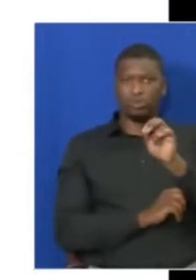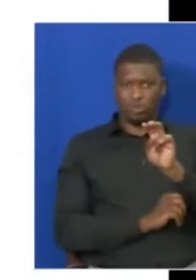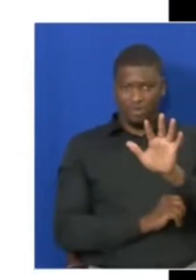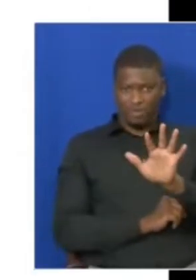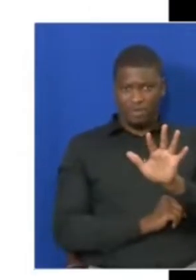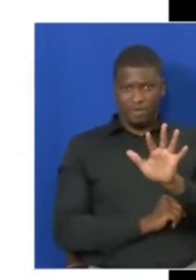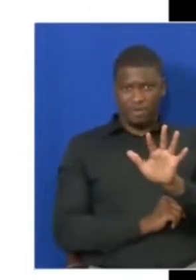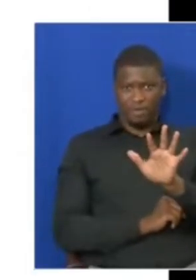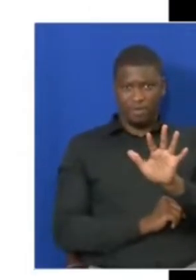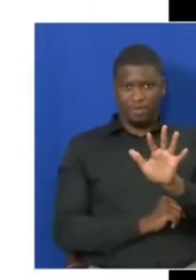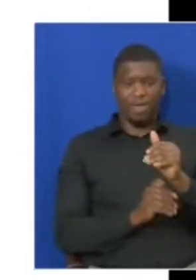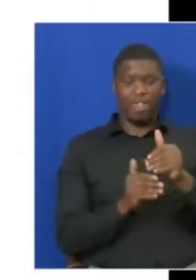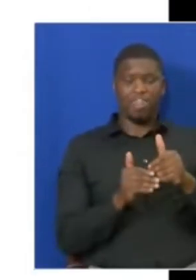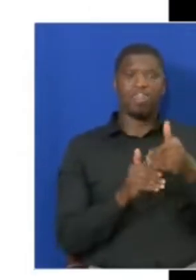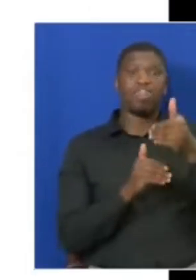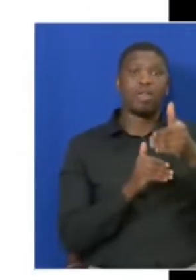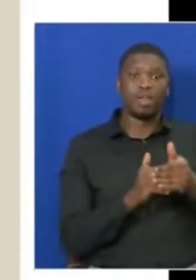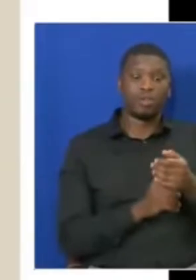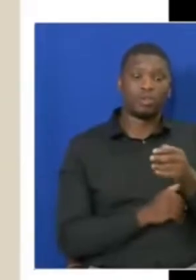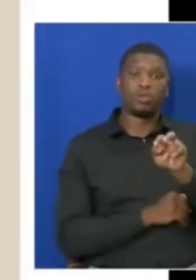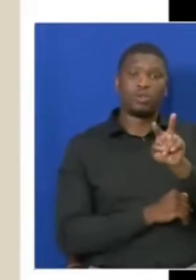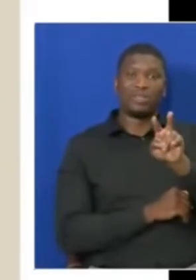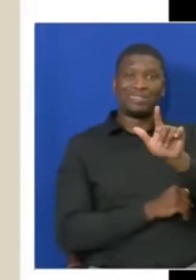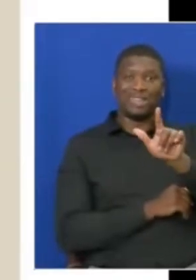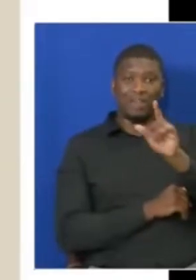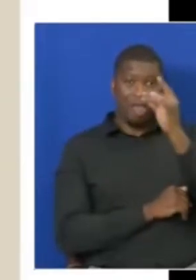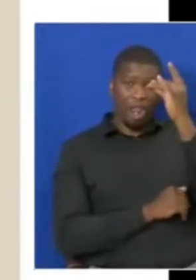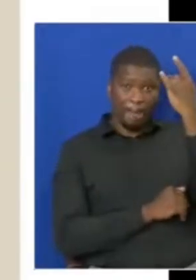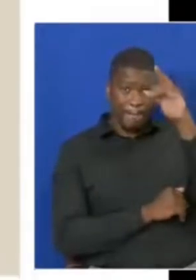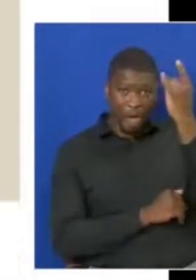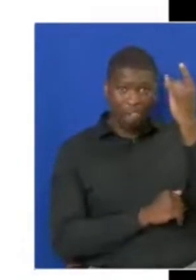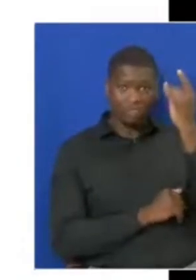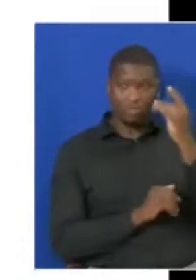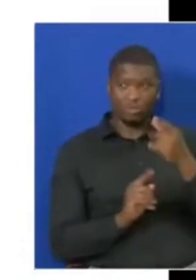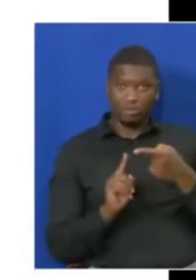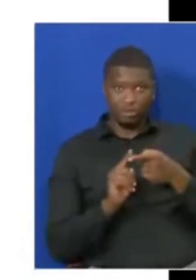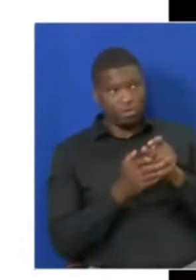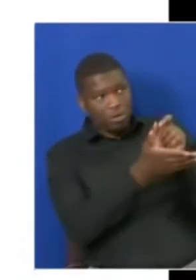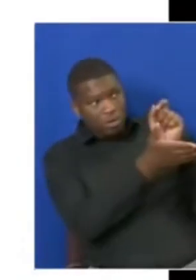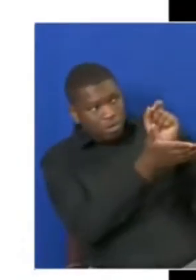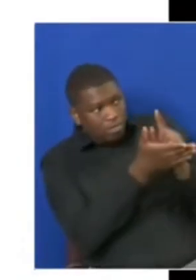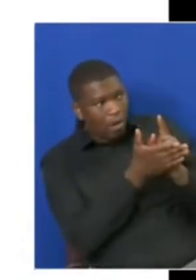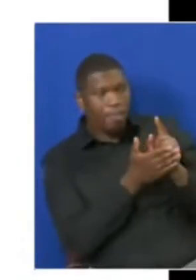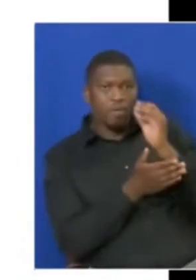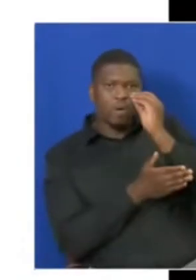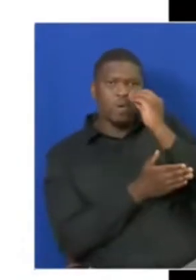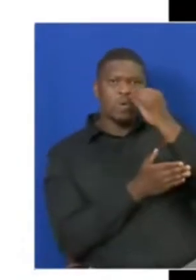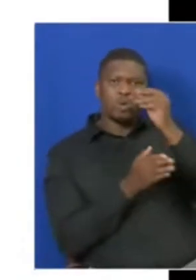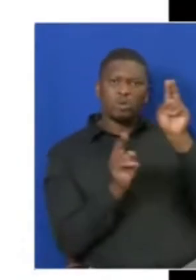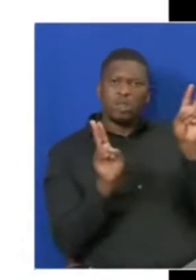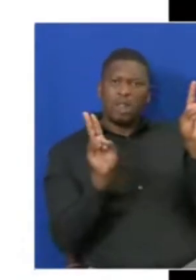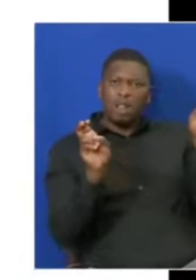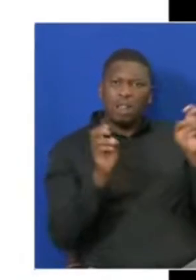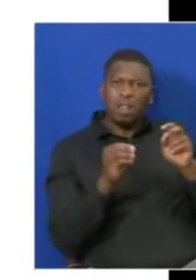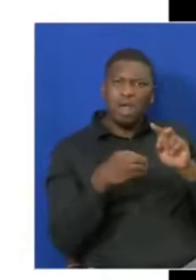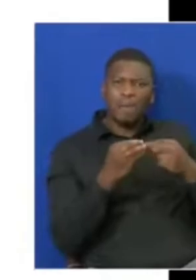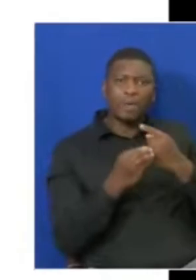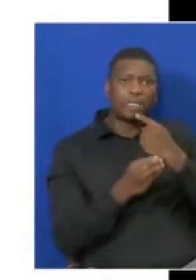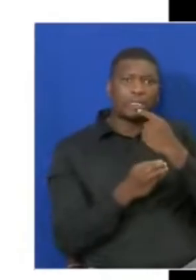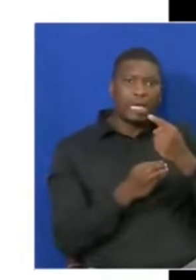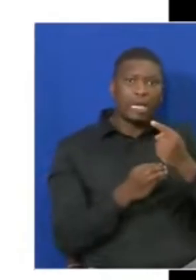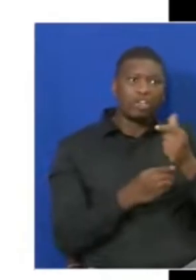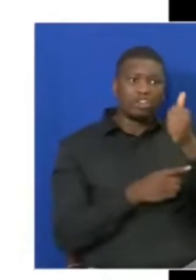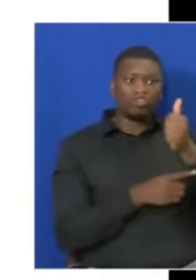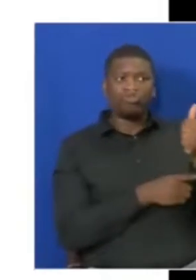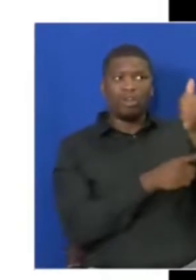27 March 25, Mr. Rafadi shares a news article related to crime intelligence in which it's alleged that General Khumalo tried to